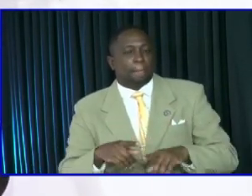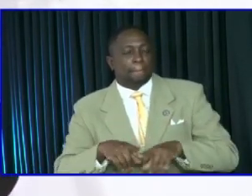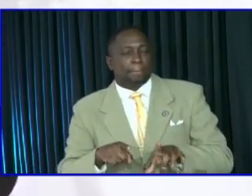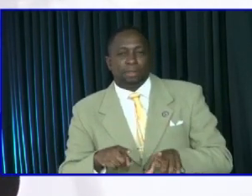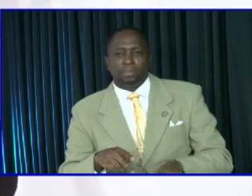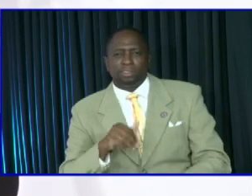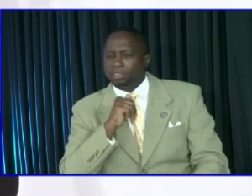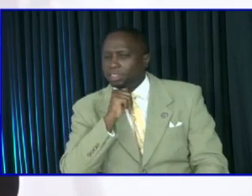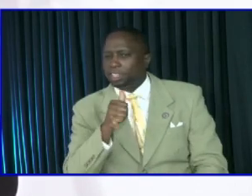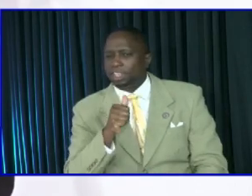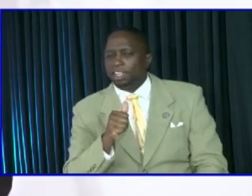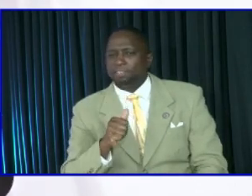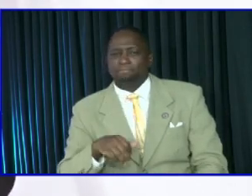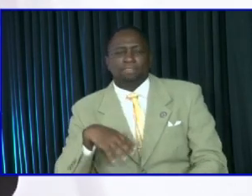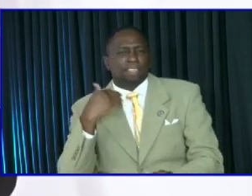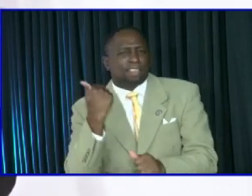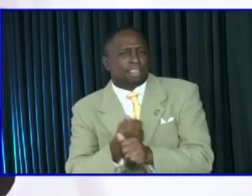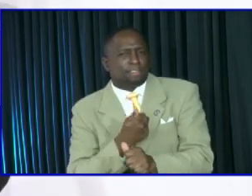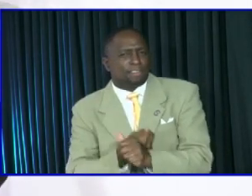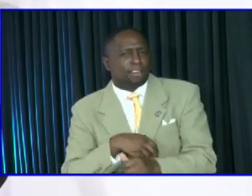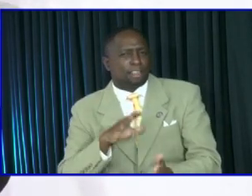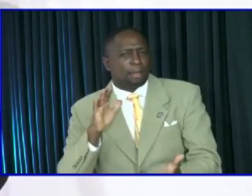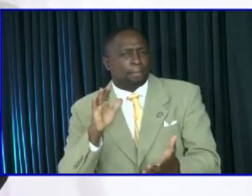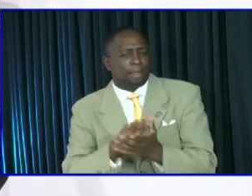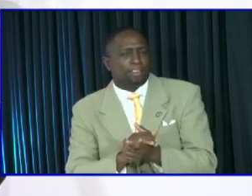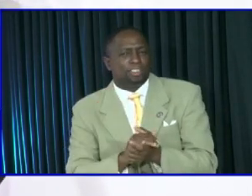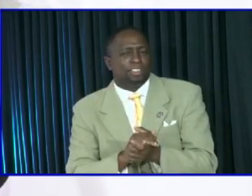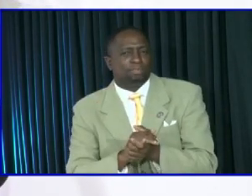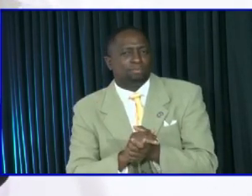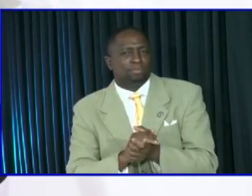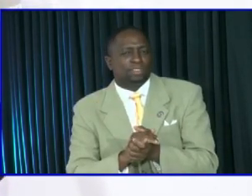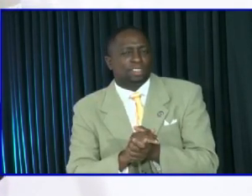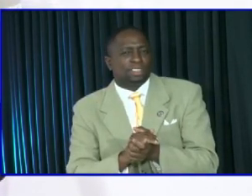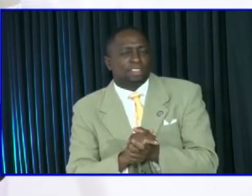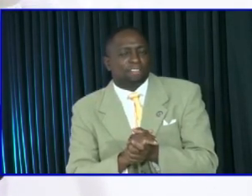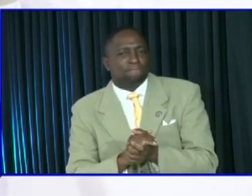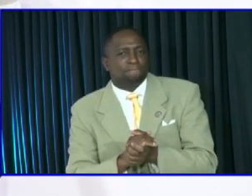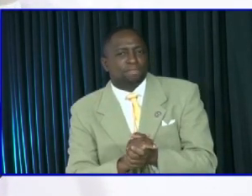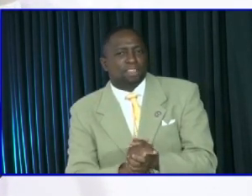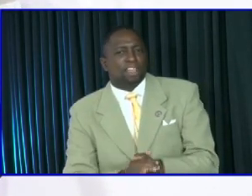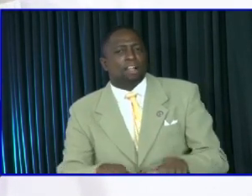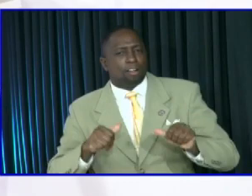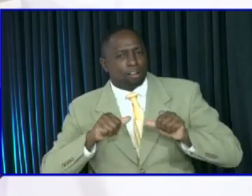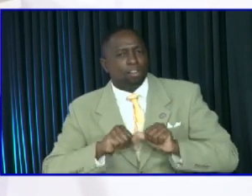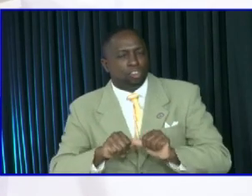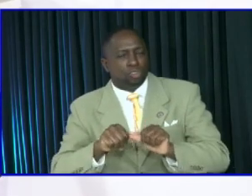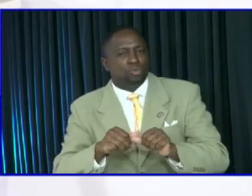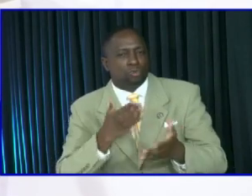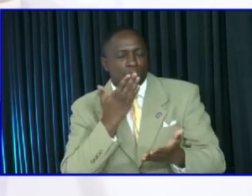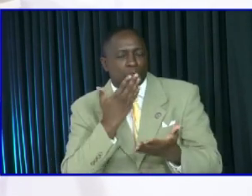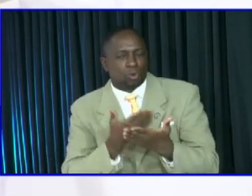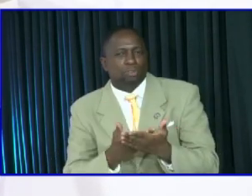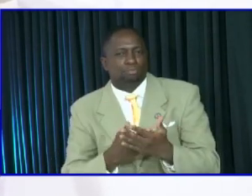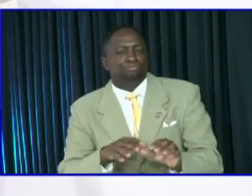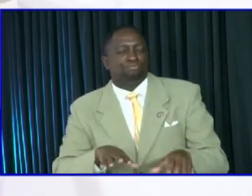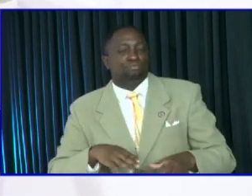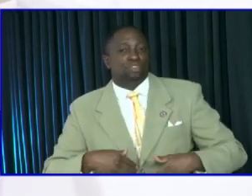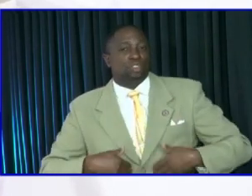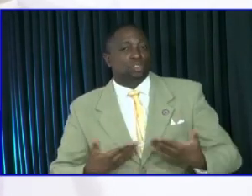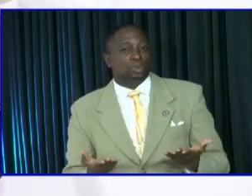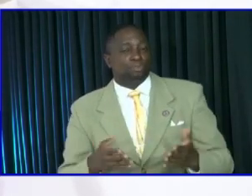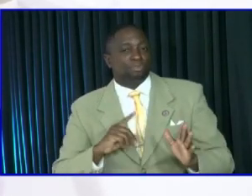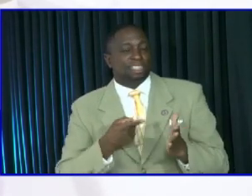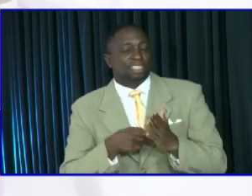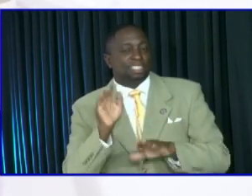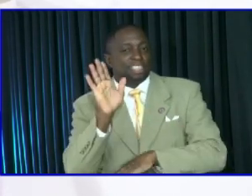not every marriage either begins or ends with those end in mind. And this evening, we have someone